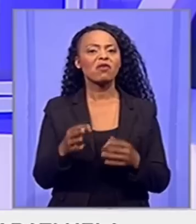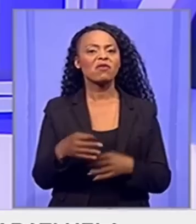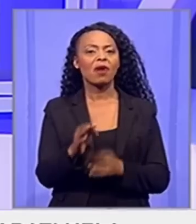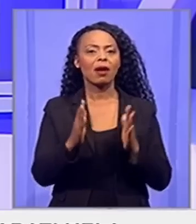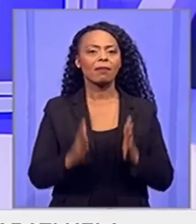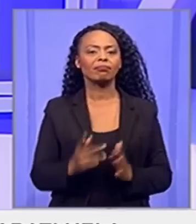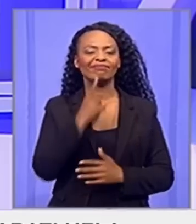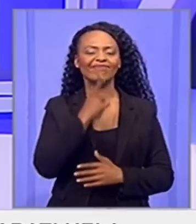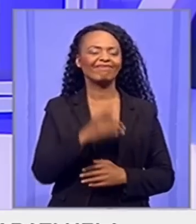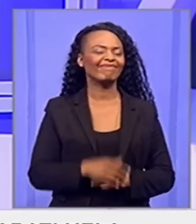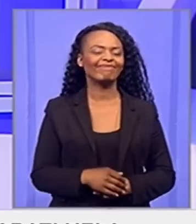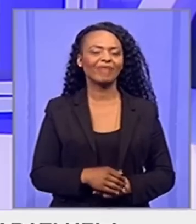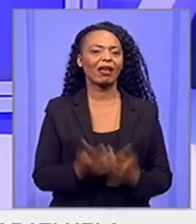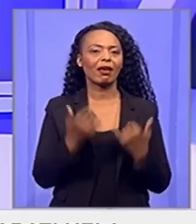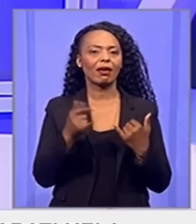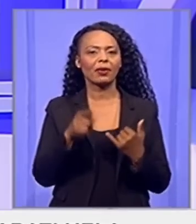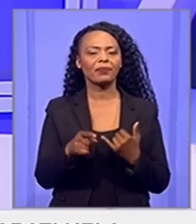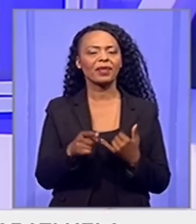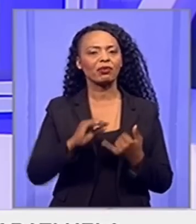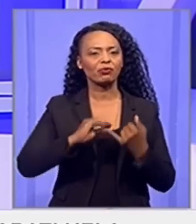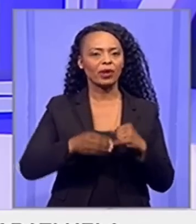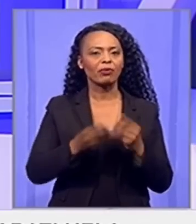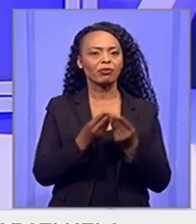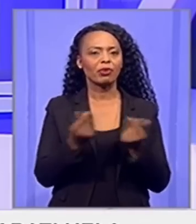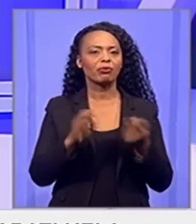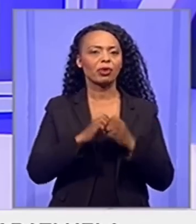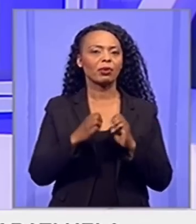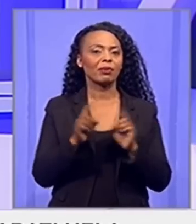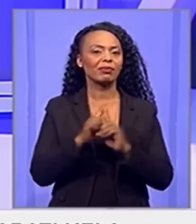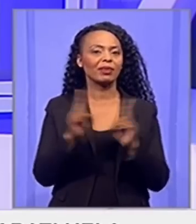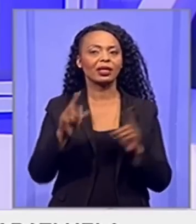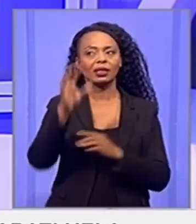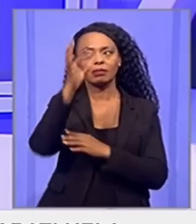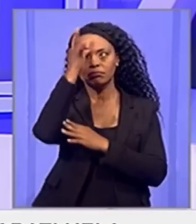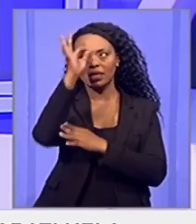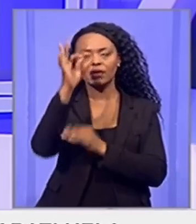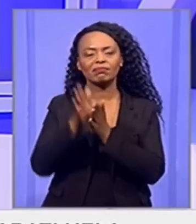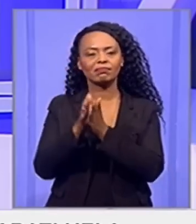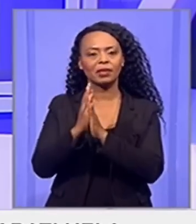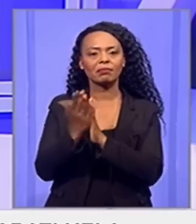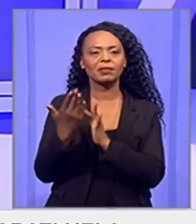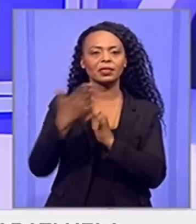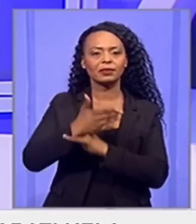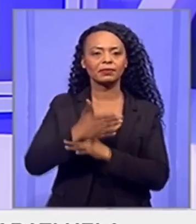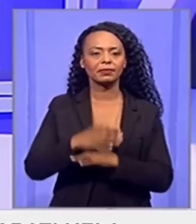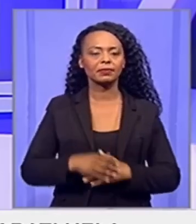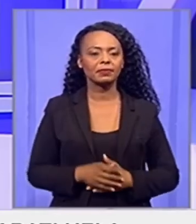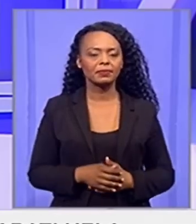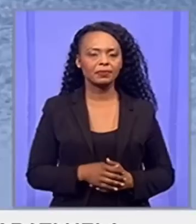le mathata ano mme ba lopile tsereganyo ya puso ya profense le ya bosetšhaba.